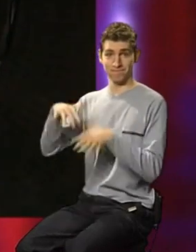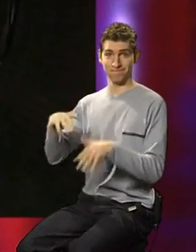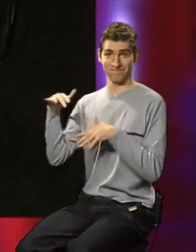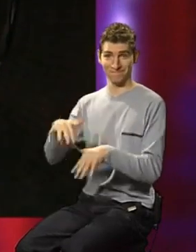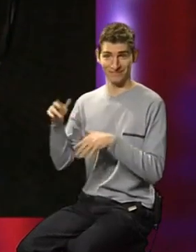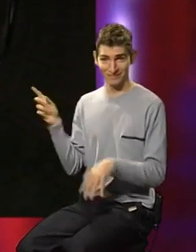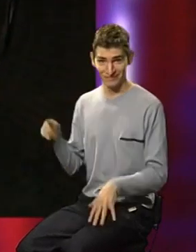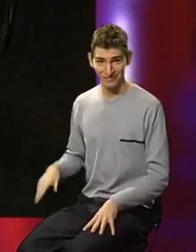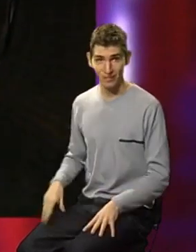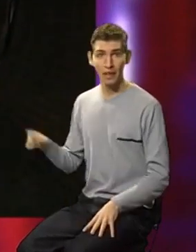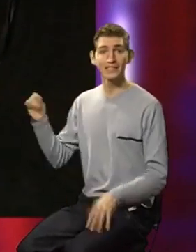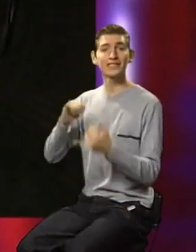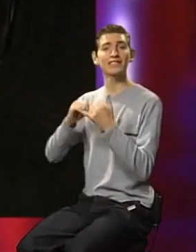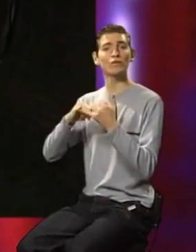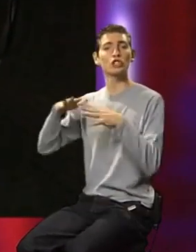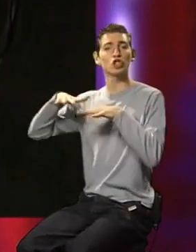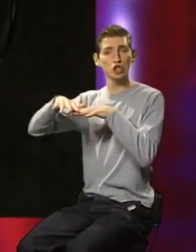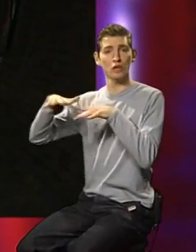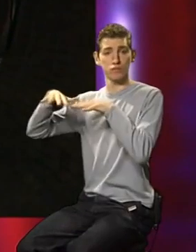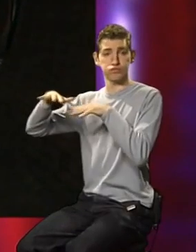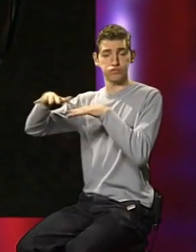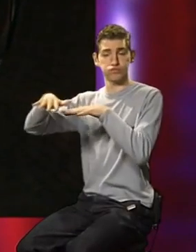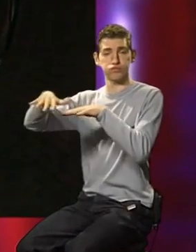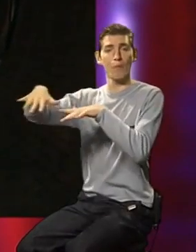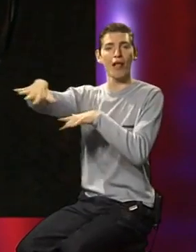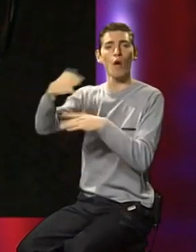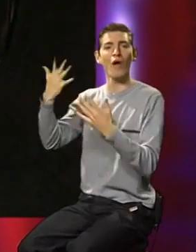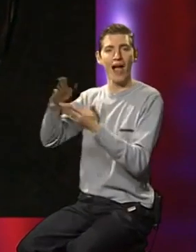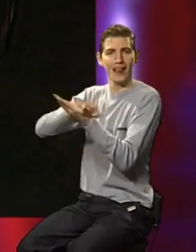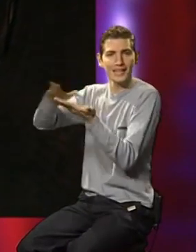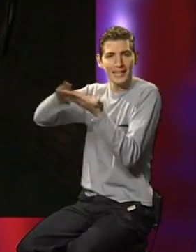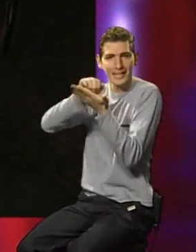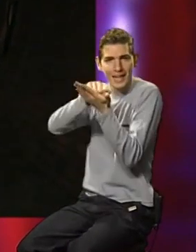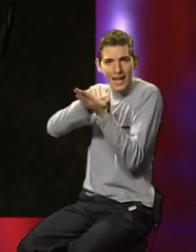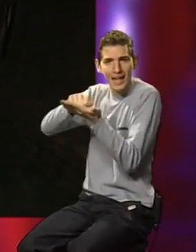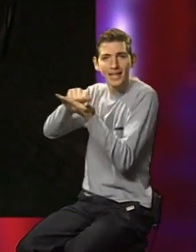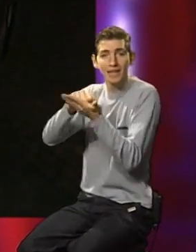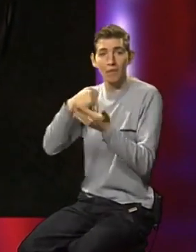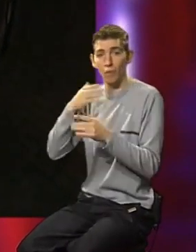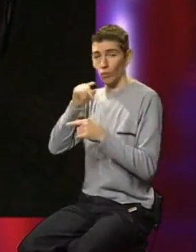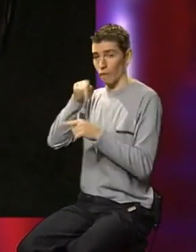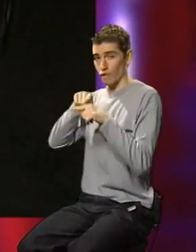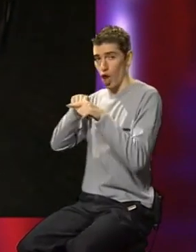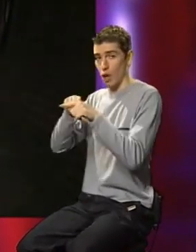The sewage is going off to a place where it's cleaned. Let's go with it and see what happens.